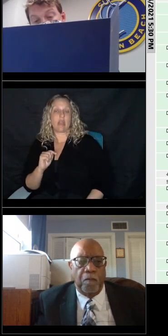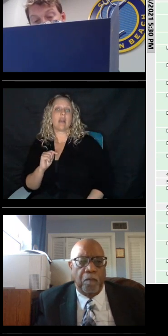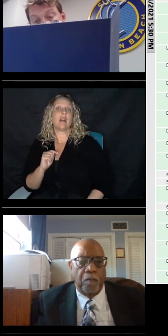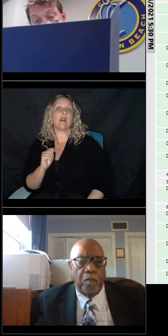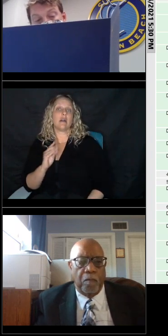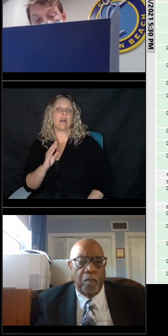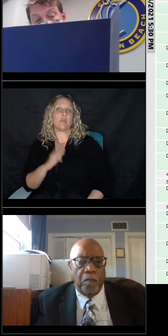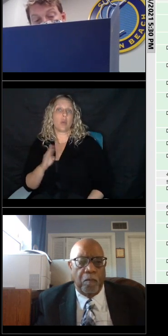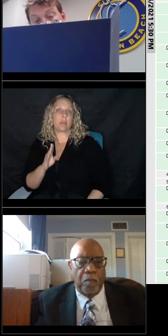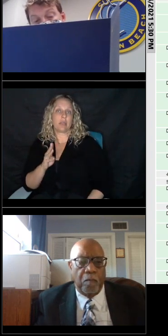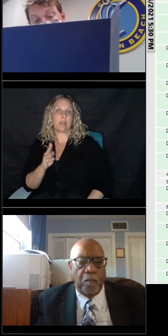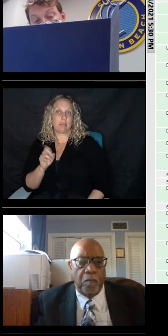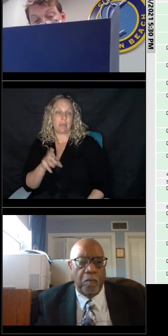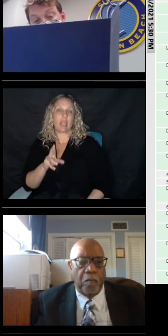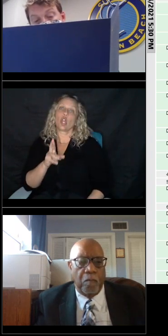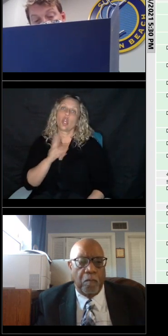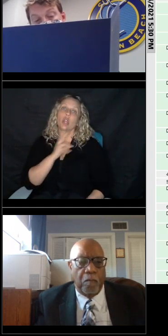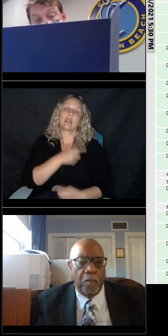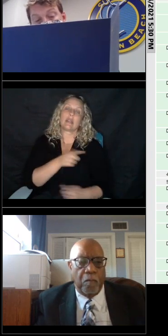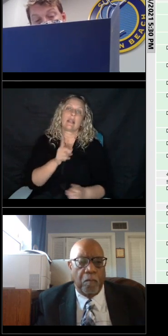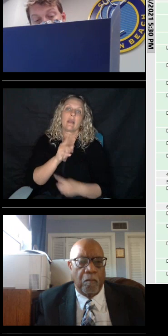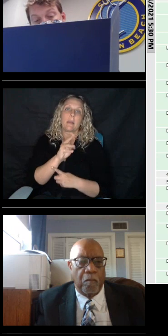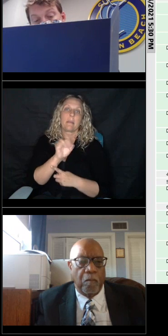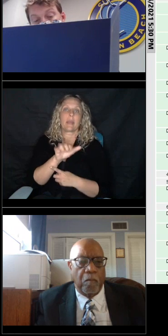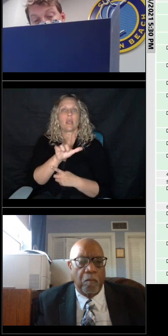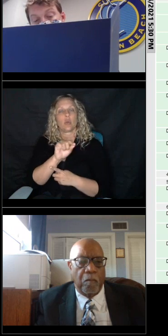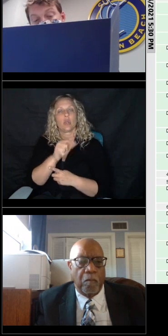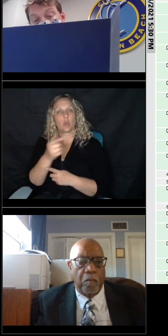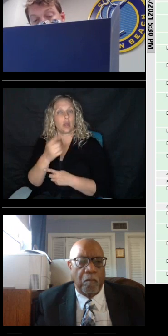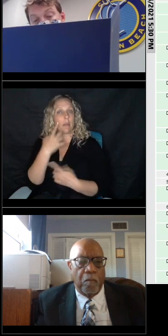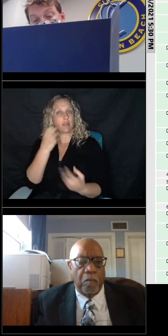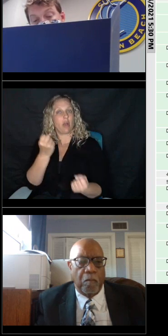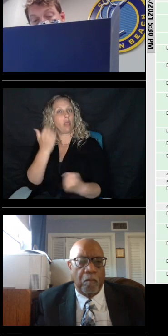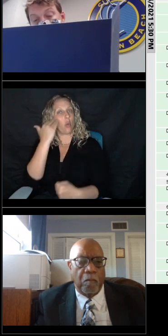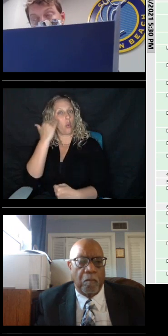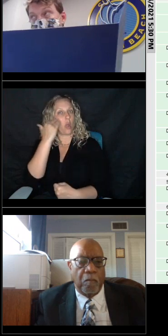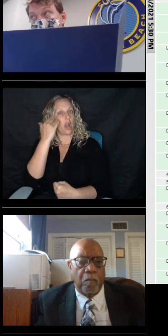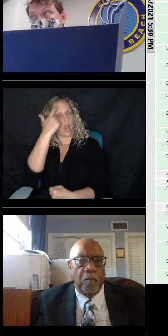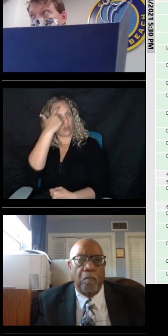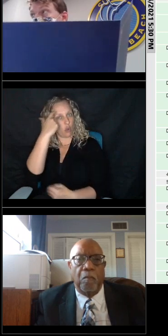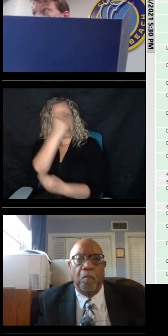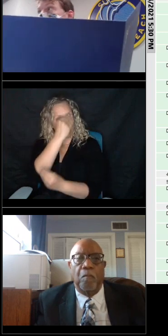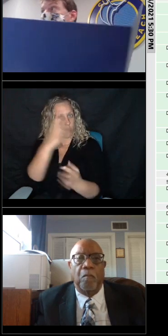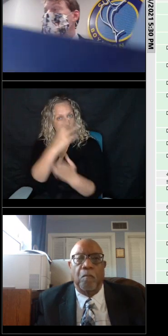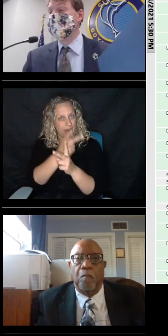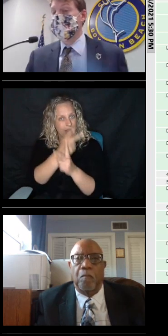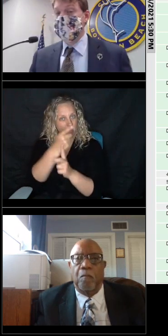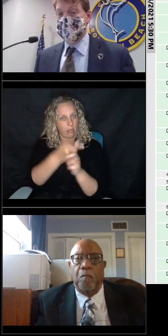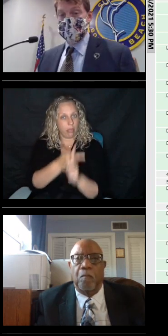Florida, do hereby proclaim the month of May of 2021 as Mental Health Awareness and Trauma-Informed Care Month.